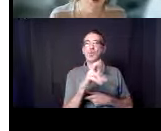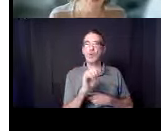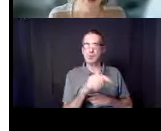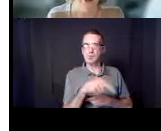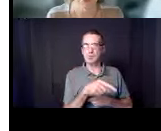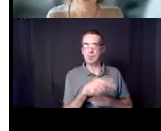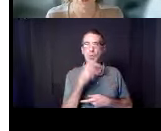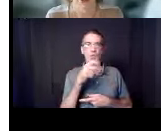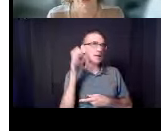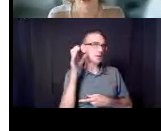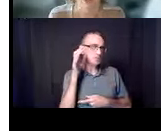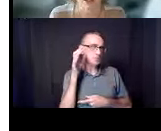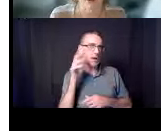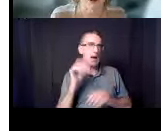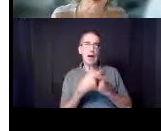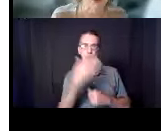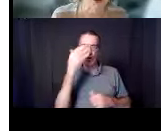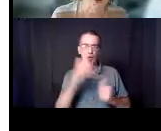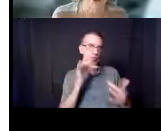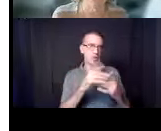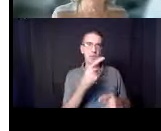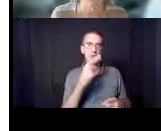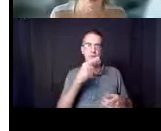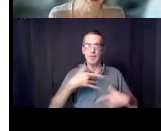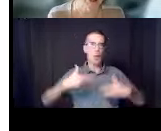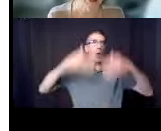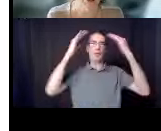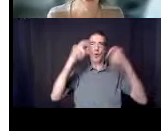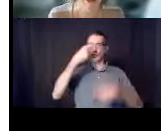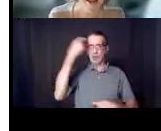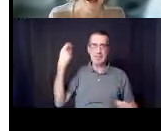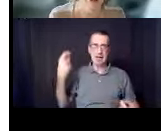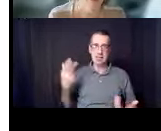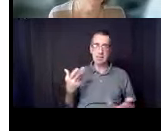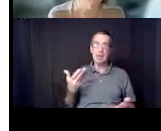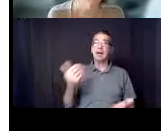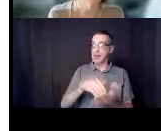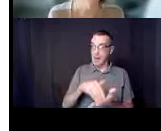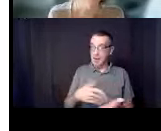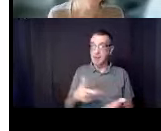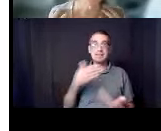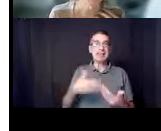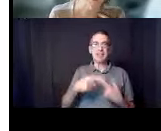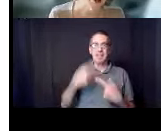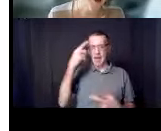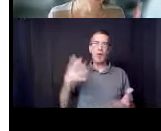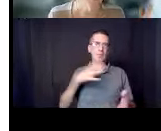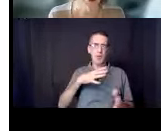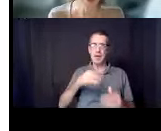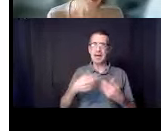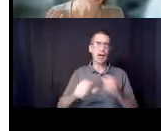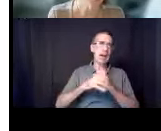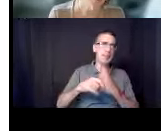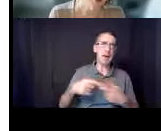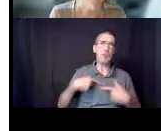who will they listen to, and how do you reach someone who's overwhelmed or traumatized. So again, it's easy to think, oh, we'll do a campaign, we'll